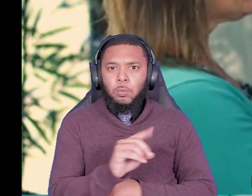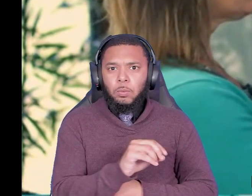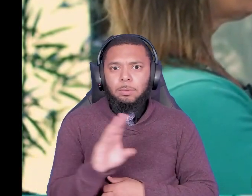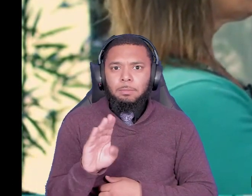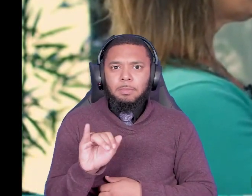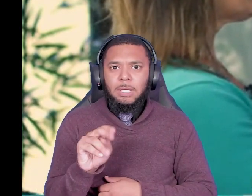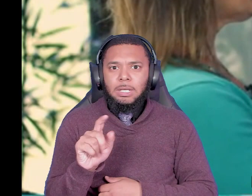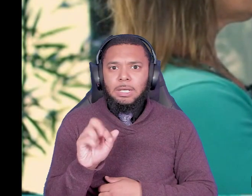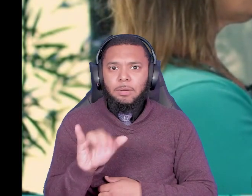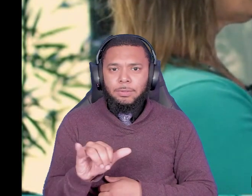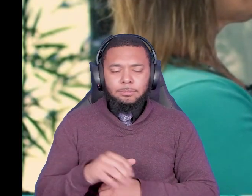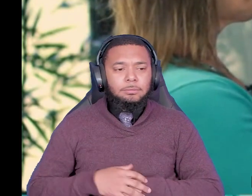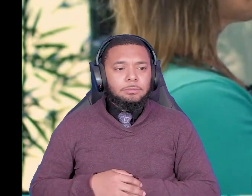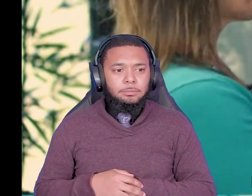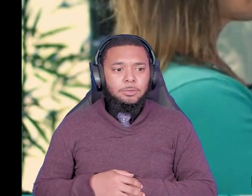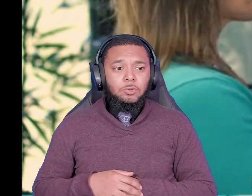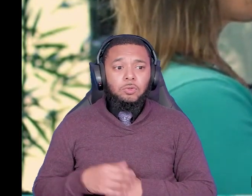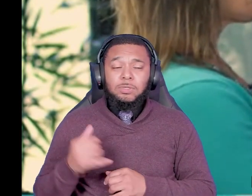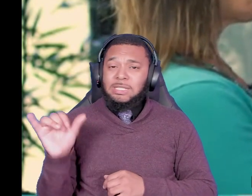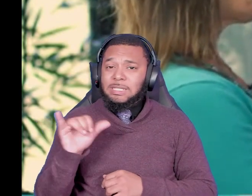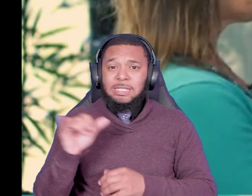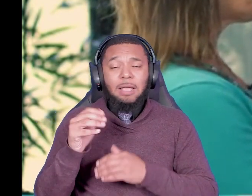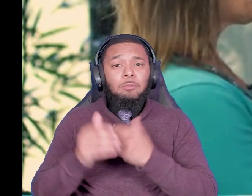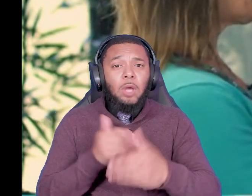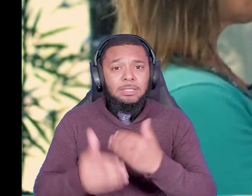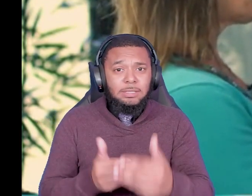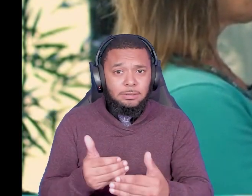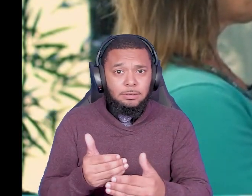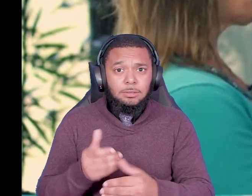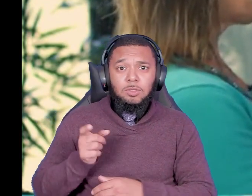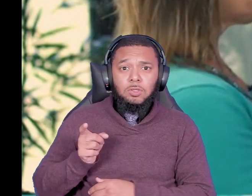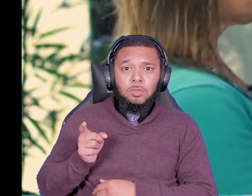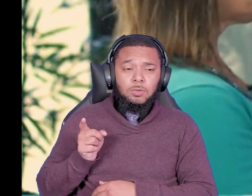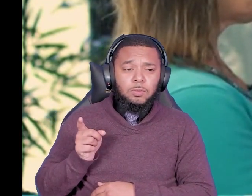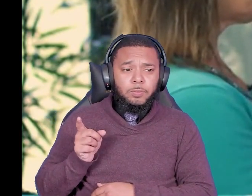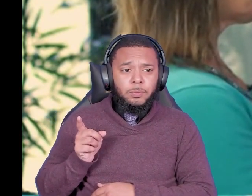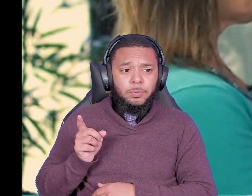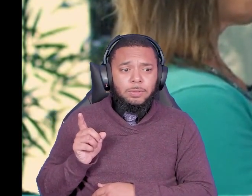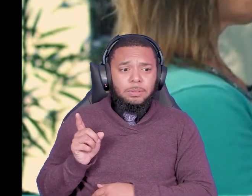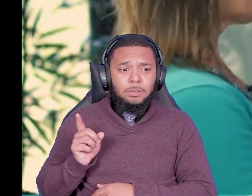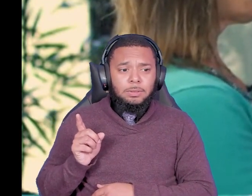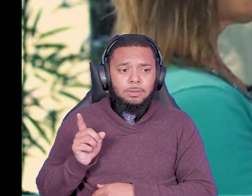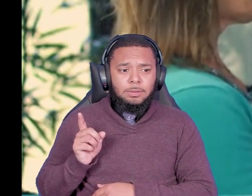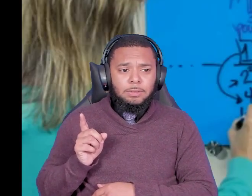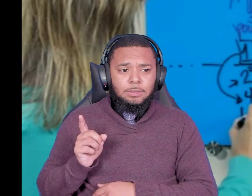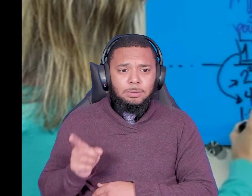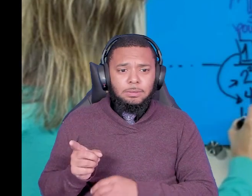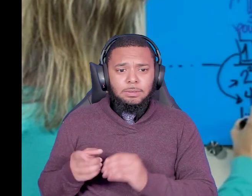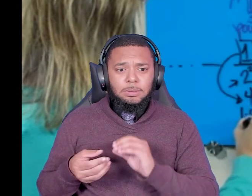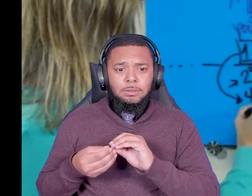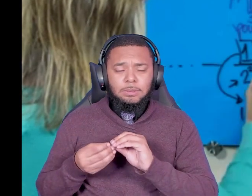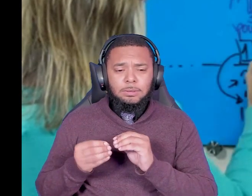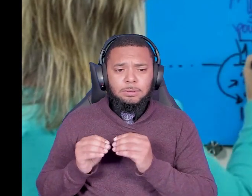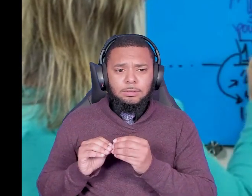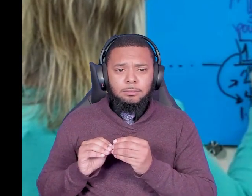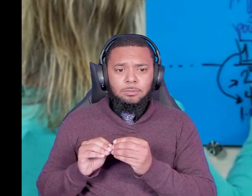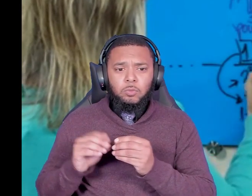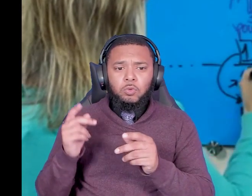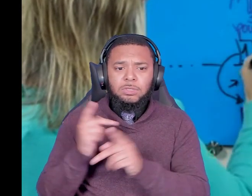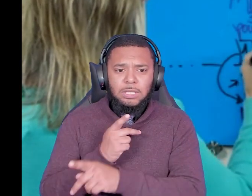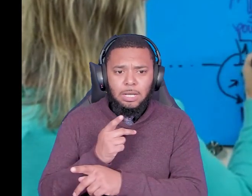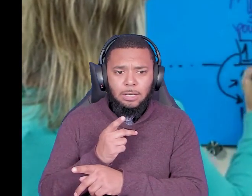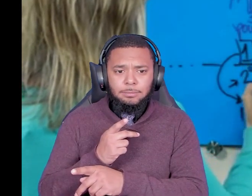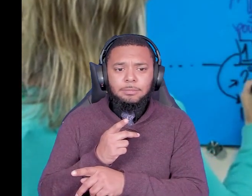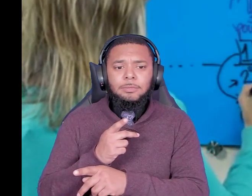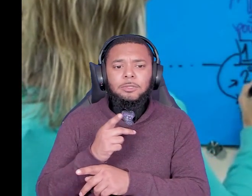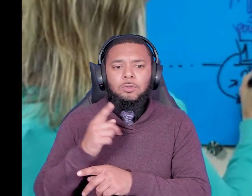exact process. I'm going to take this 1 and multiply it by the spot it's in, which is the 4s. Plus, I'm going to take